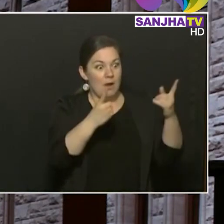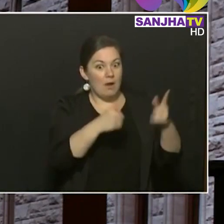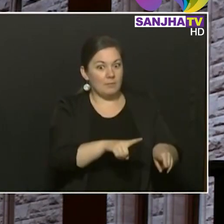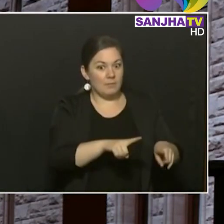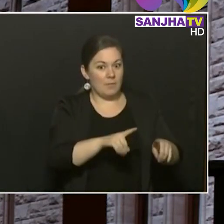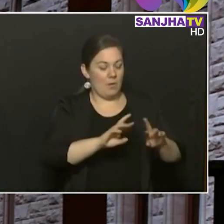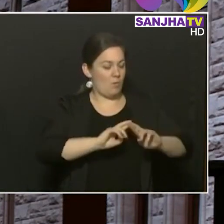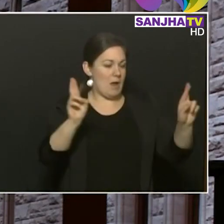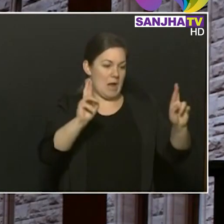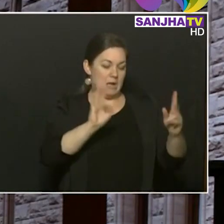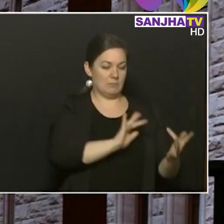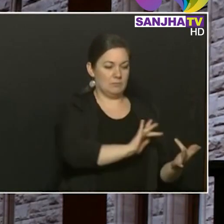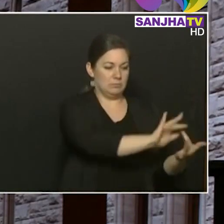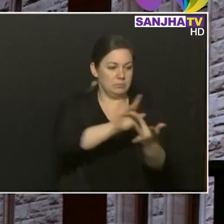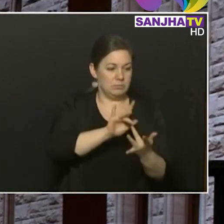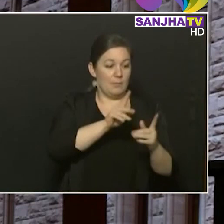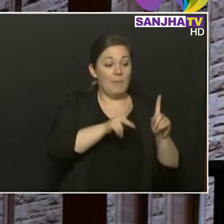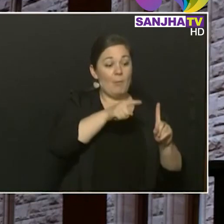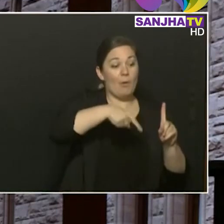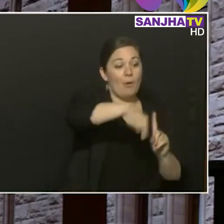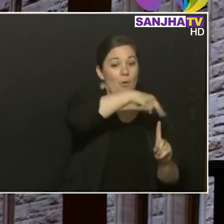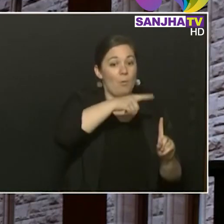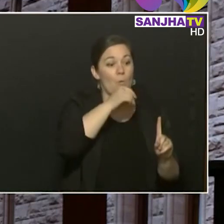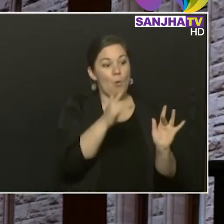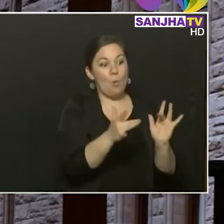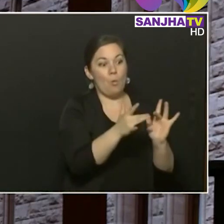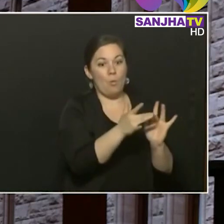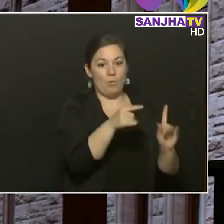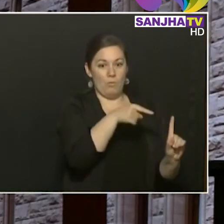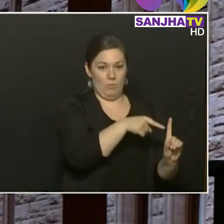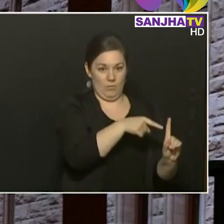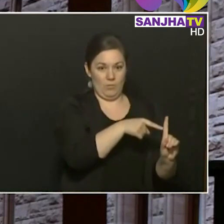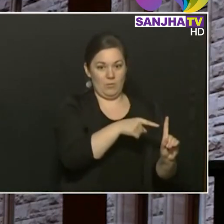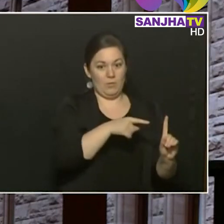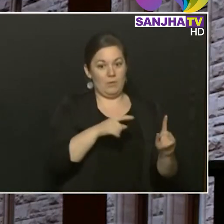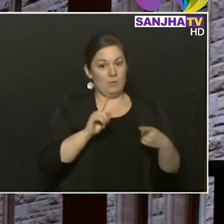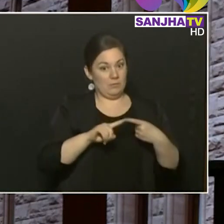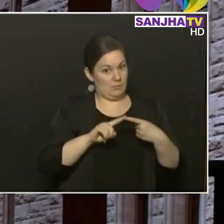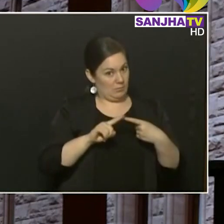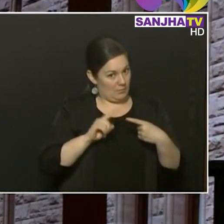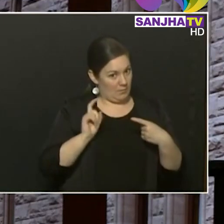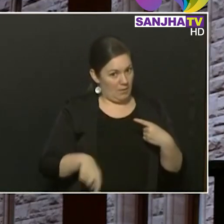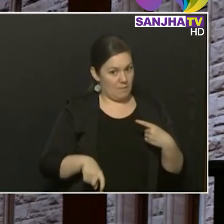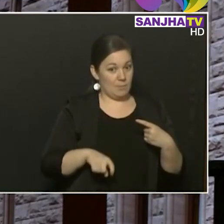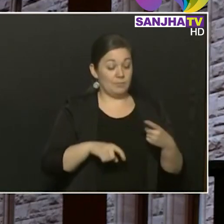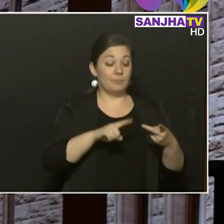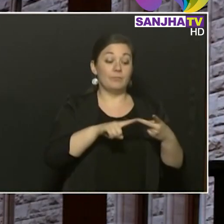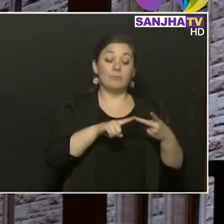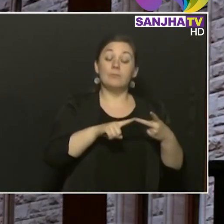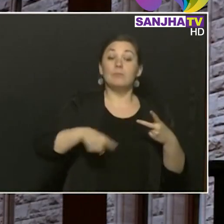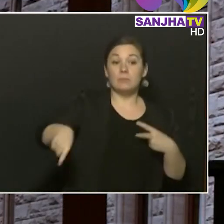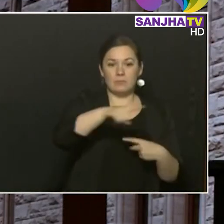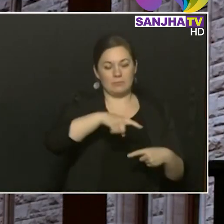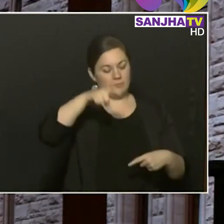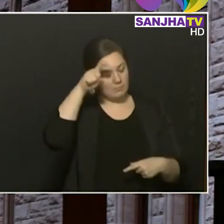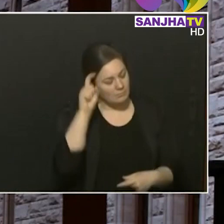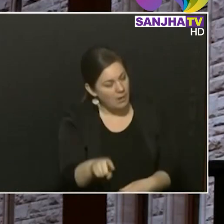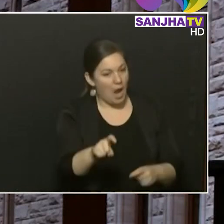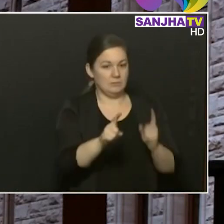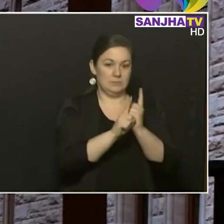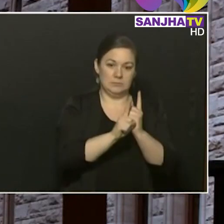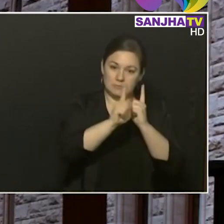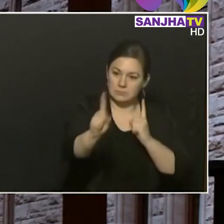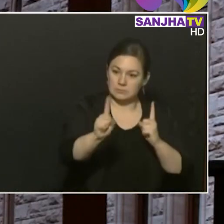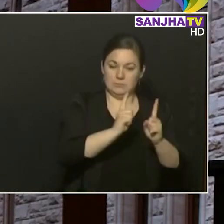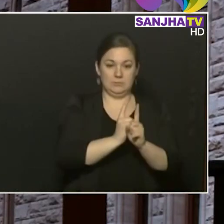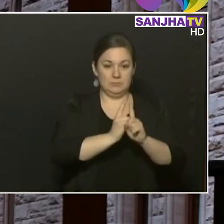social distancing to allow that type of transmission to stop, at the same time ramping up the public health resources in order to do